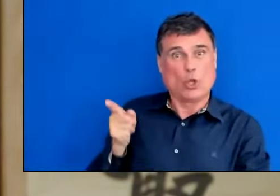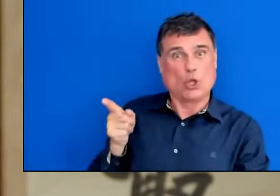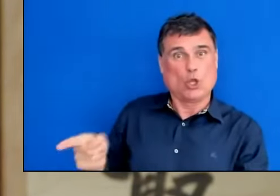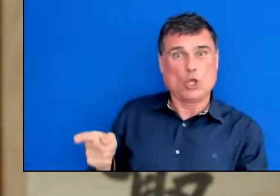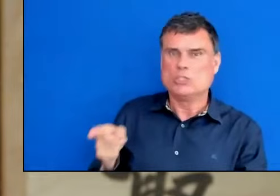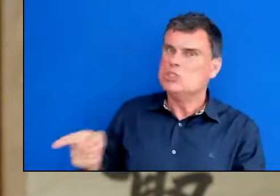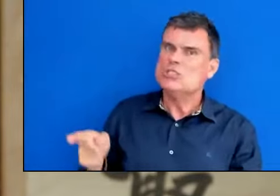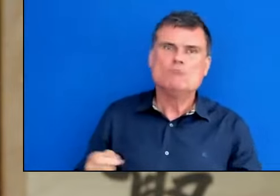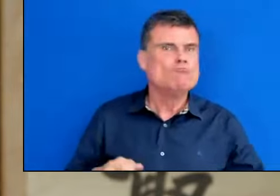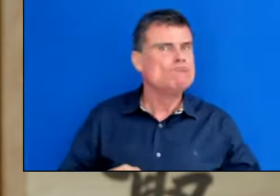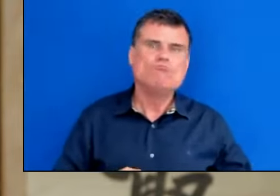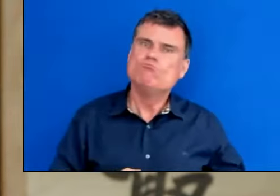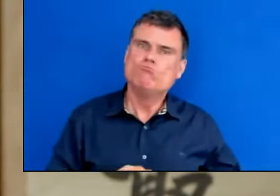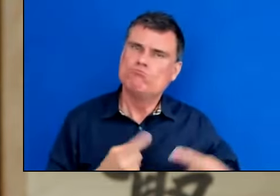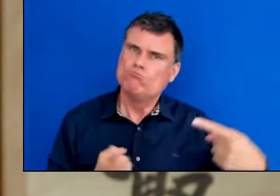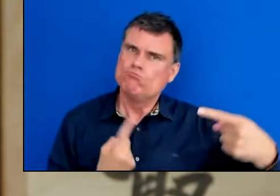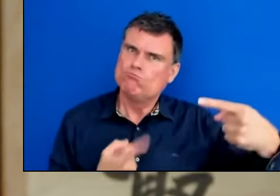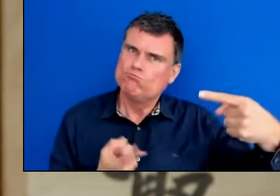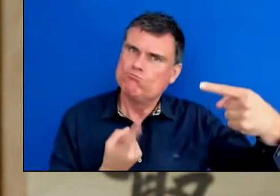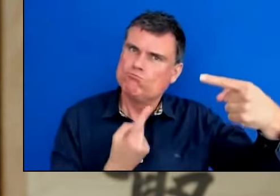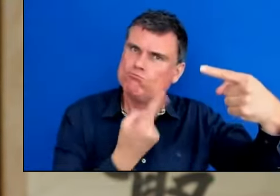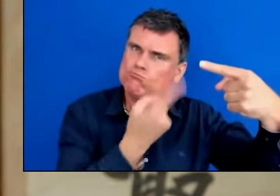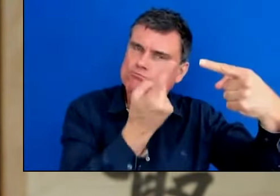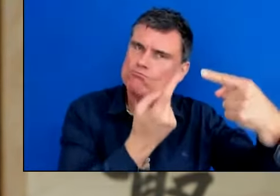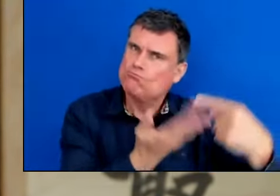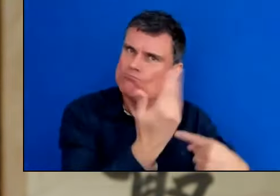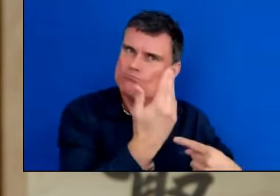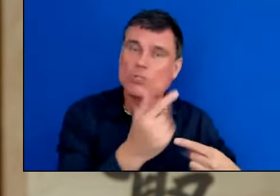several years. So, Suzanne.